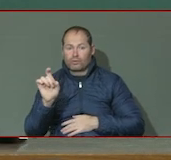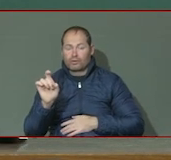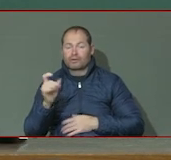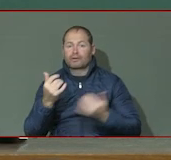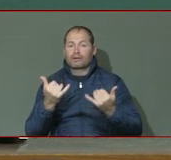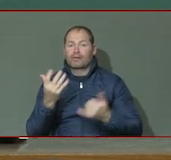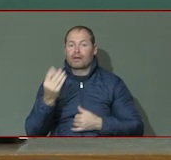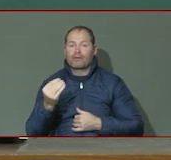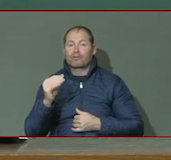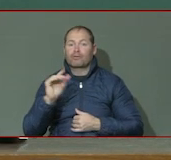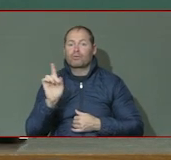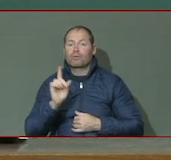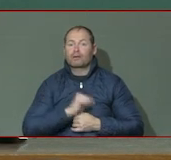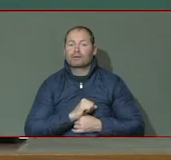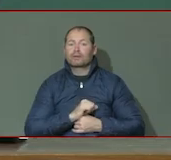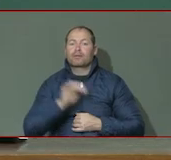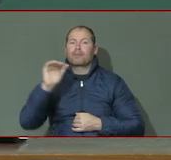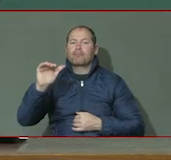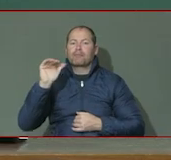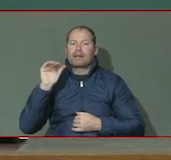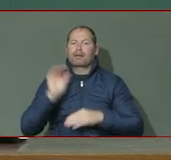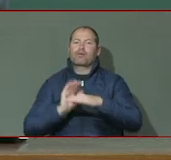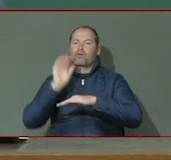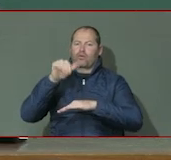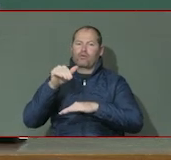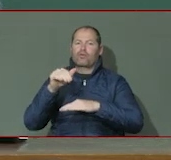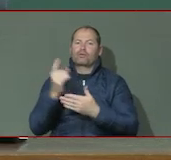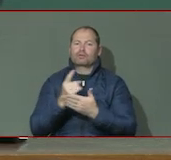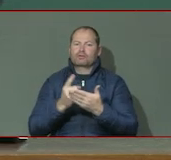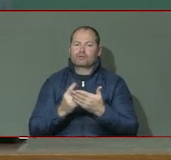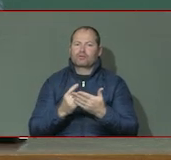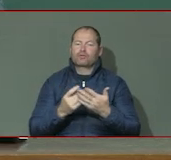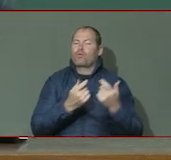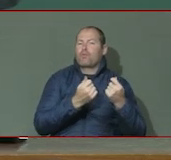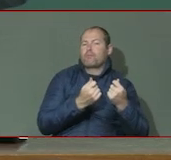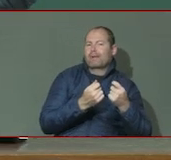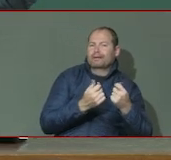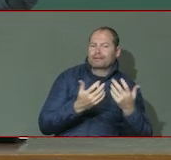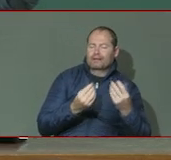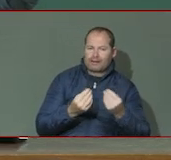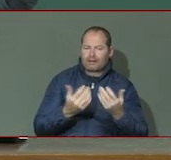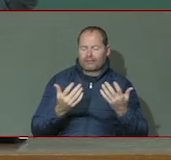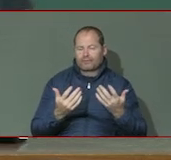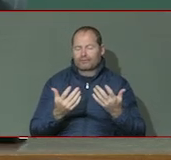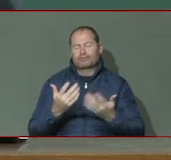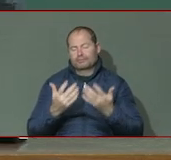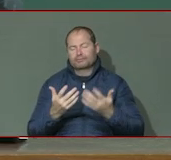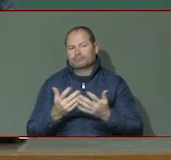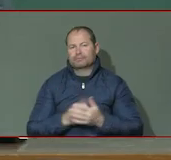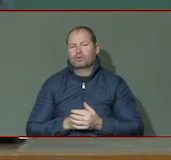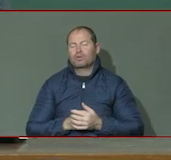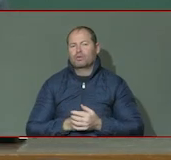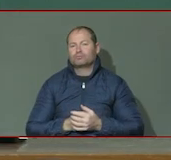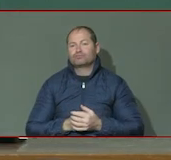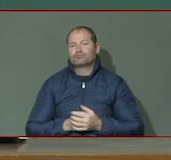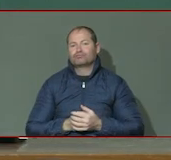Bank overdraft and cash. Maybe cash and bank overdraft, or only bank overdraft and only cash. One of them.